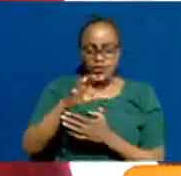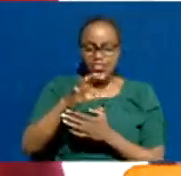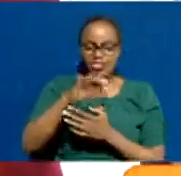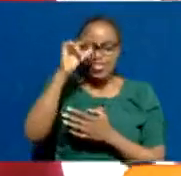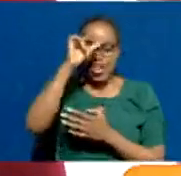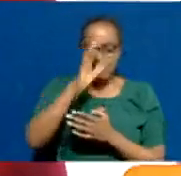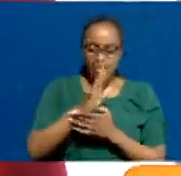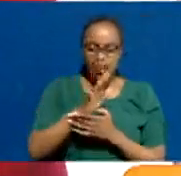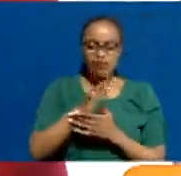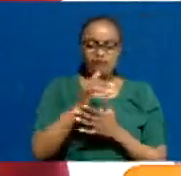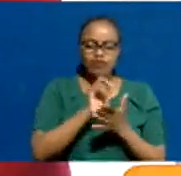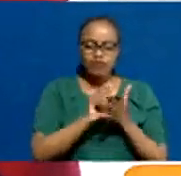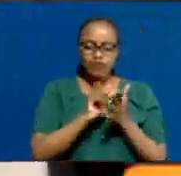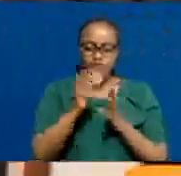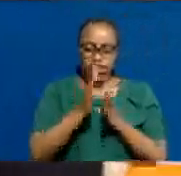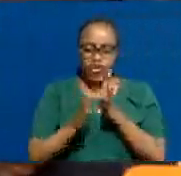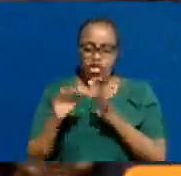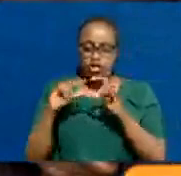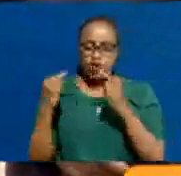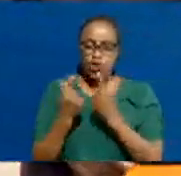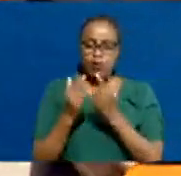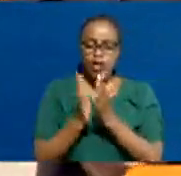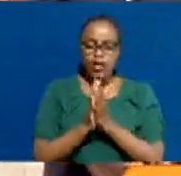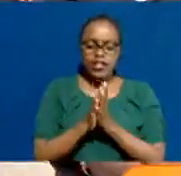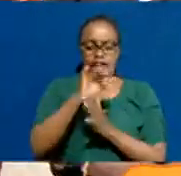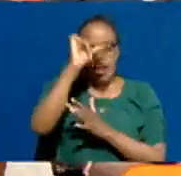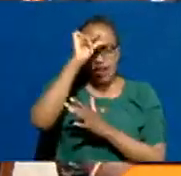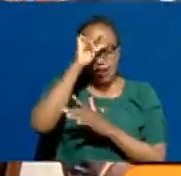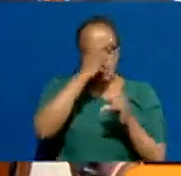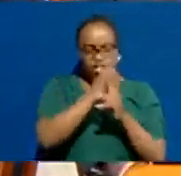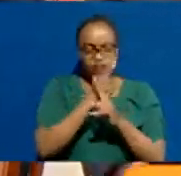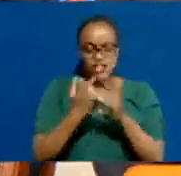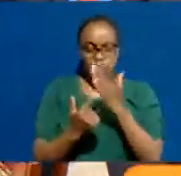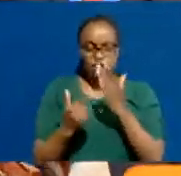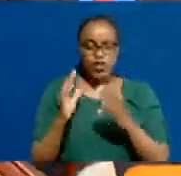and the establishment of the Intergovernmental Relations Technical Committee